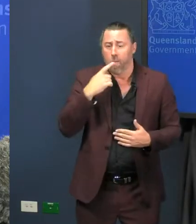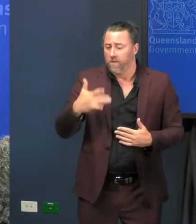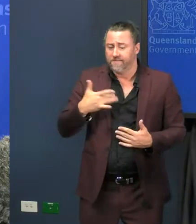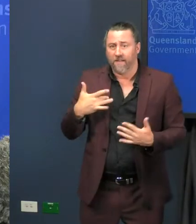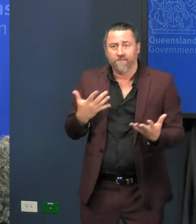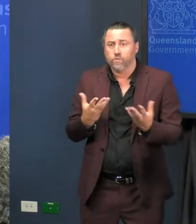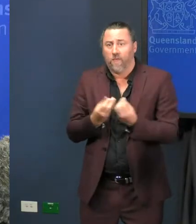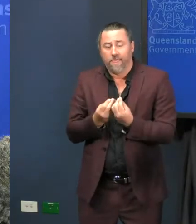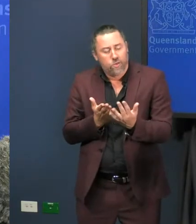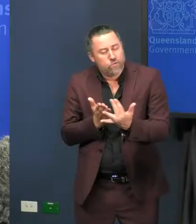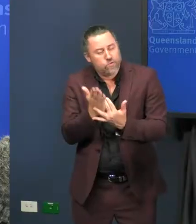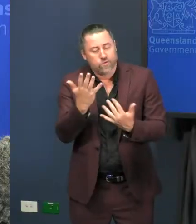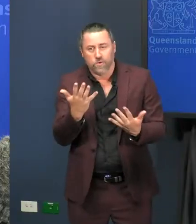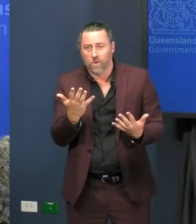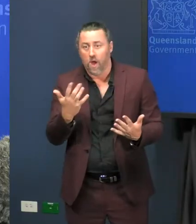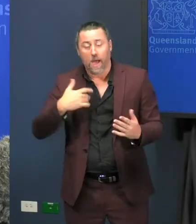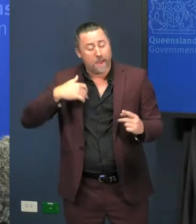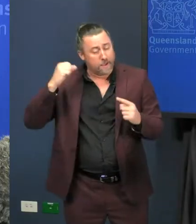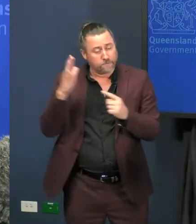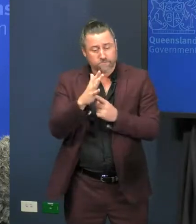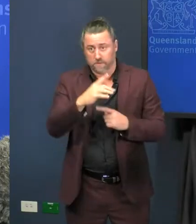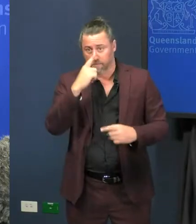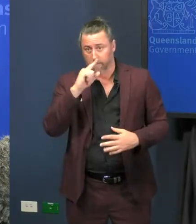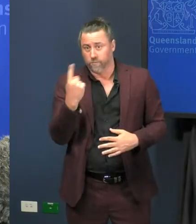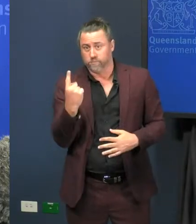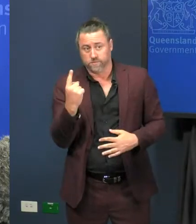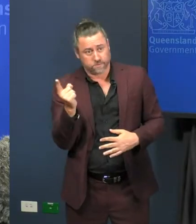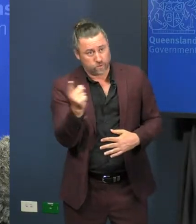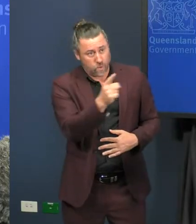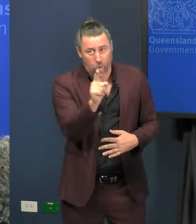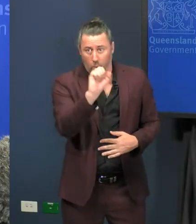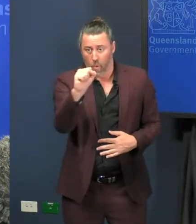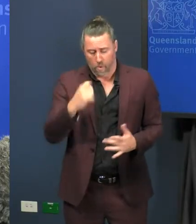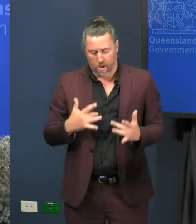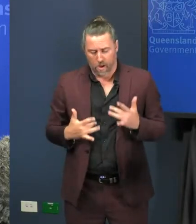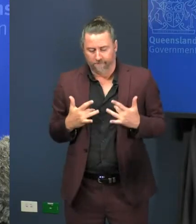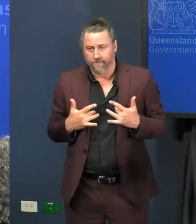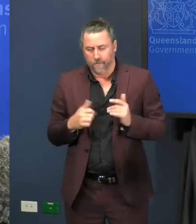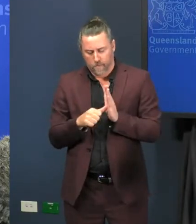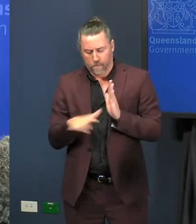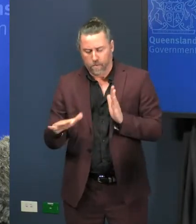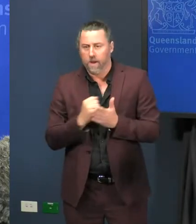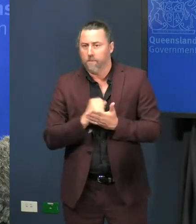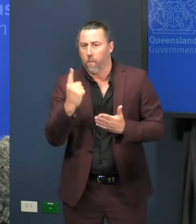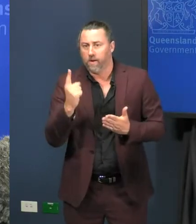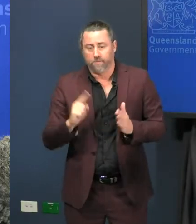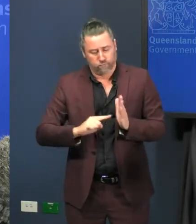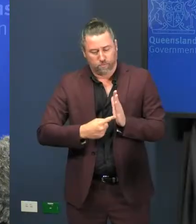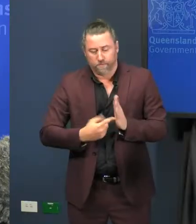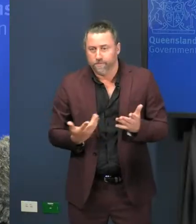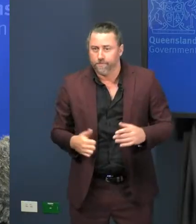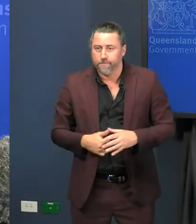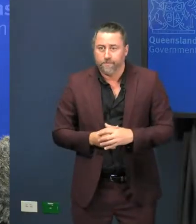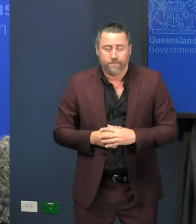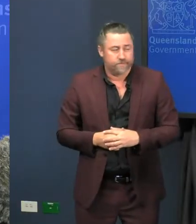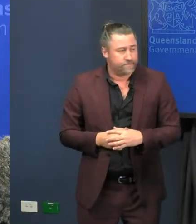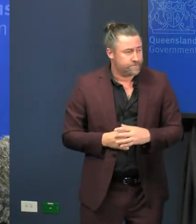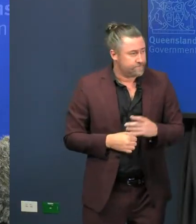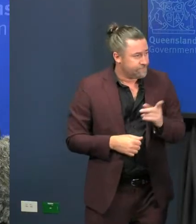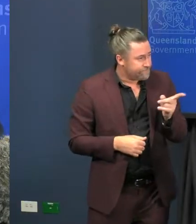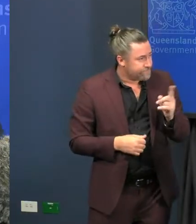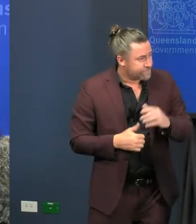it's people that have to matter and people that have to come first in this, and preservation of human life is a first priority. You talked